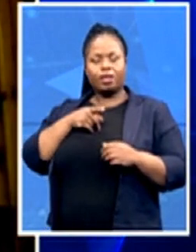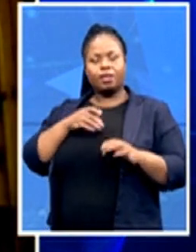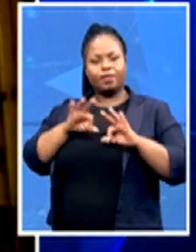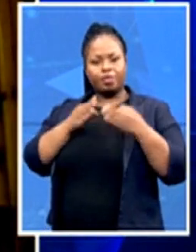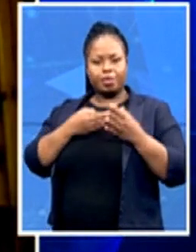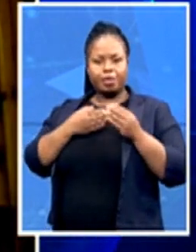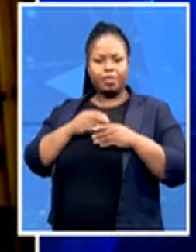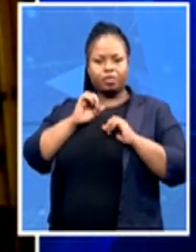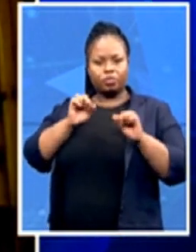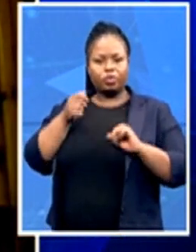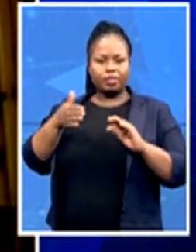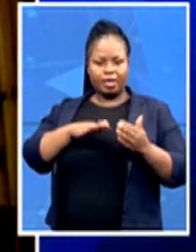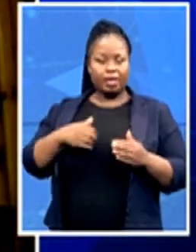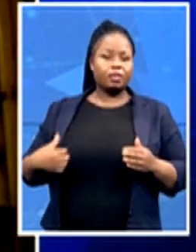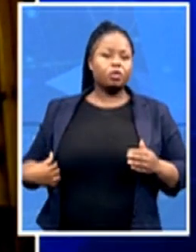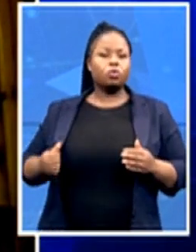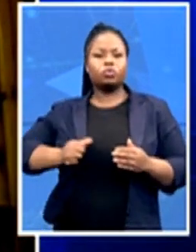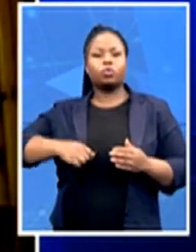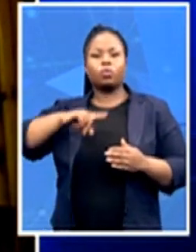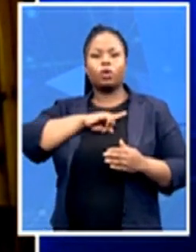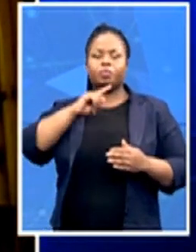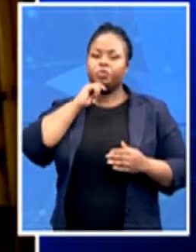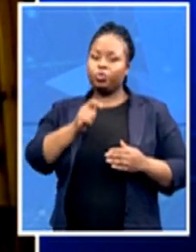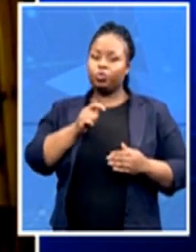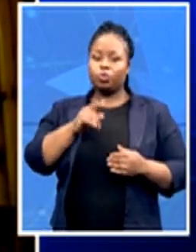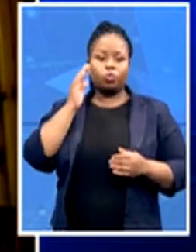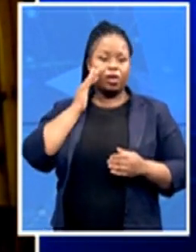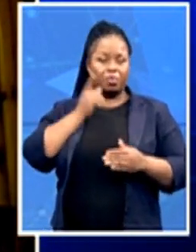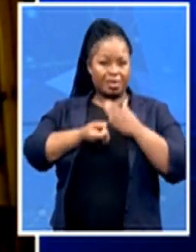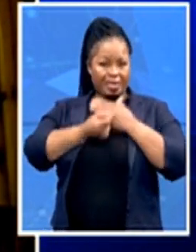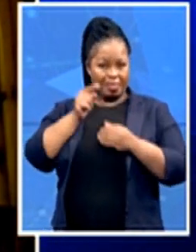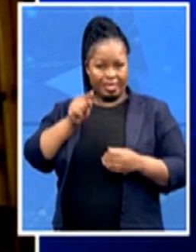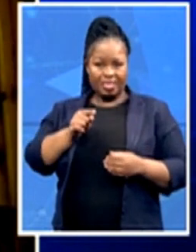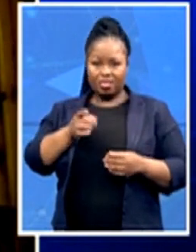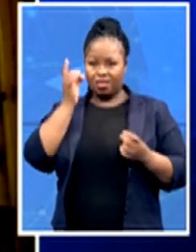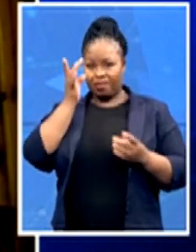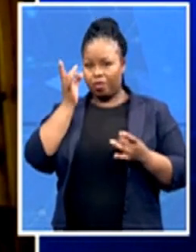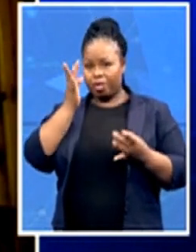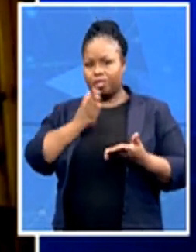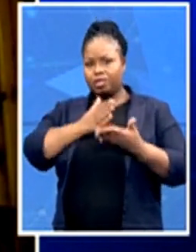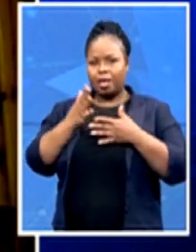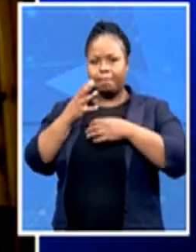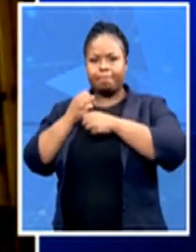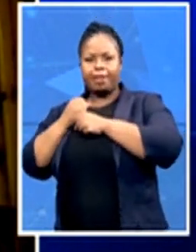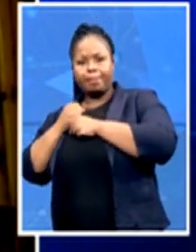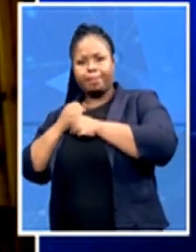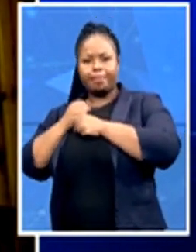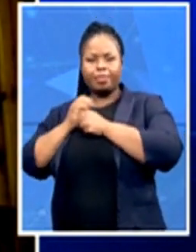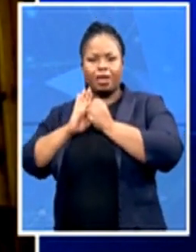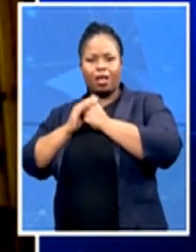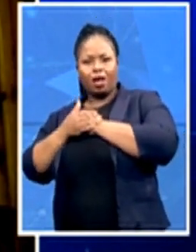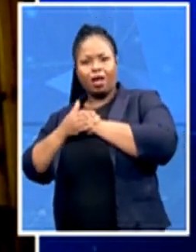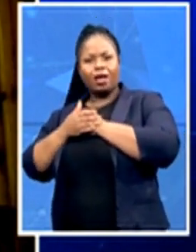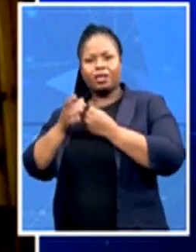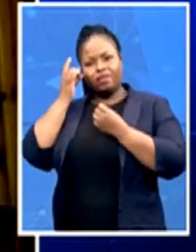about Marikana massacre is that a lot of information is still hidden in the shelves a lot of information about the